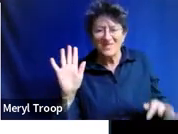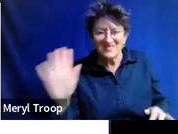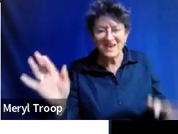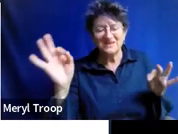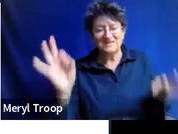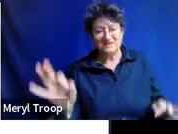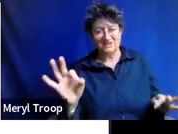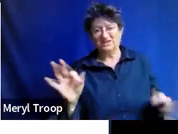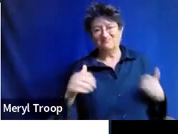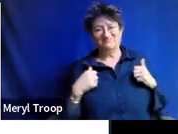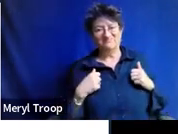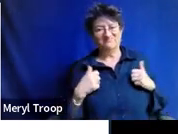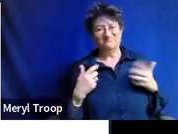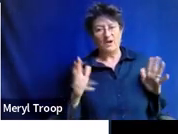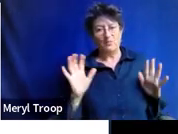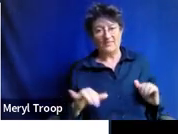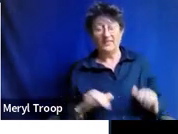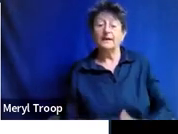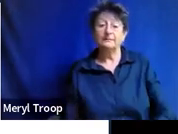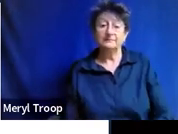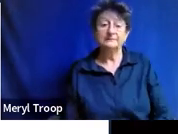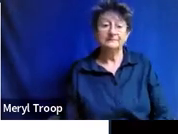all.